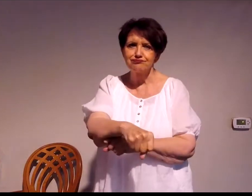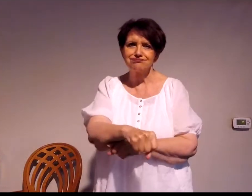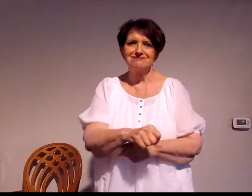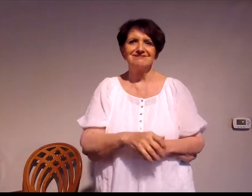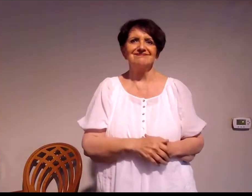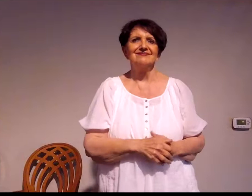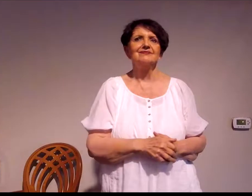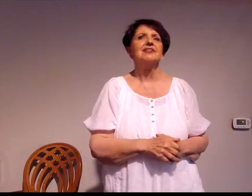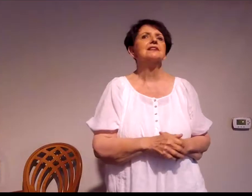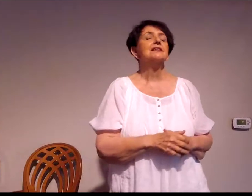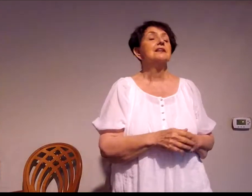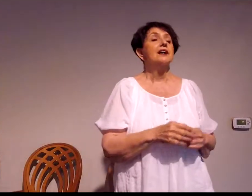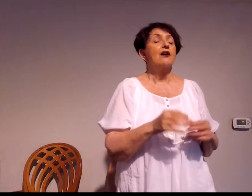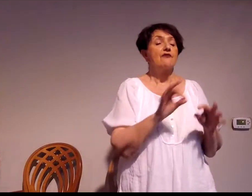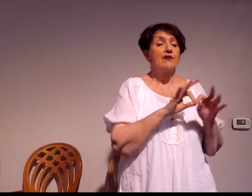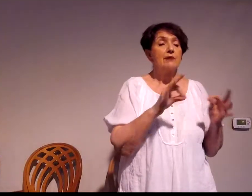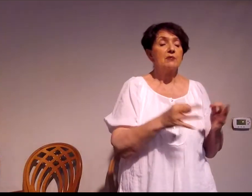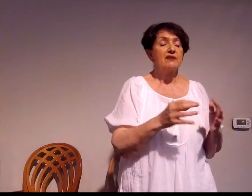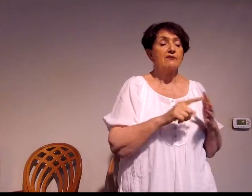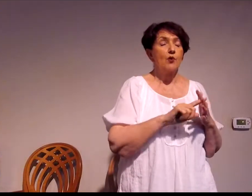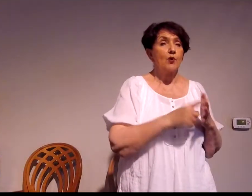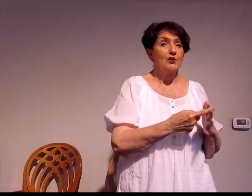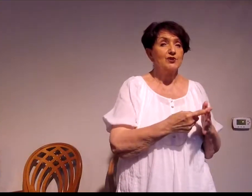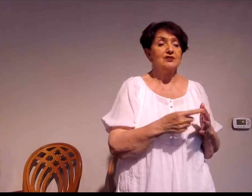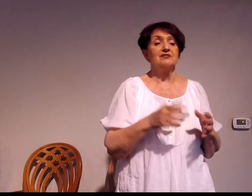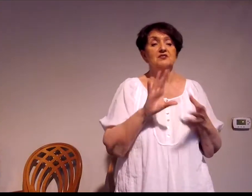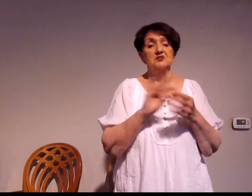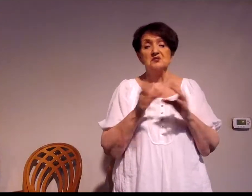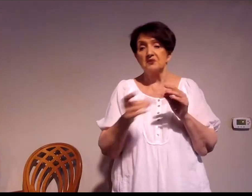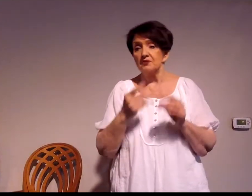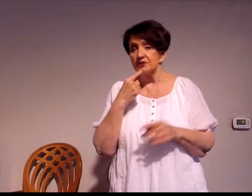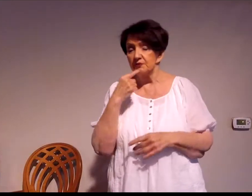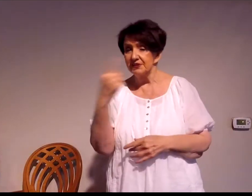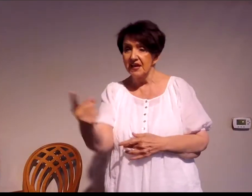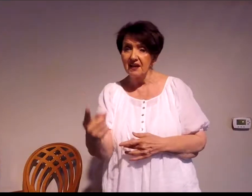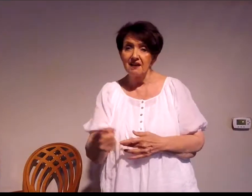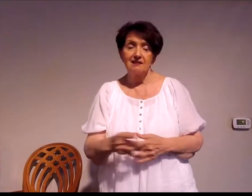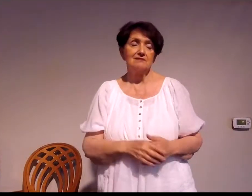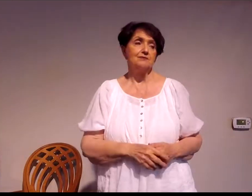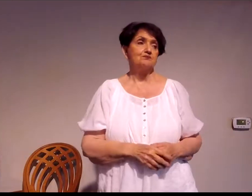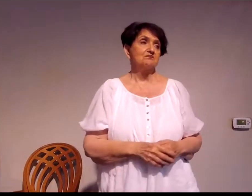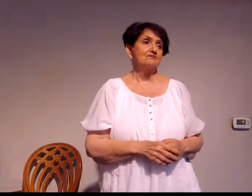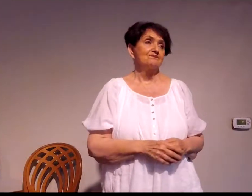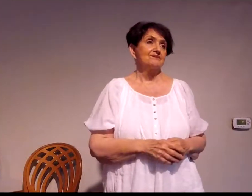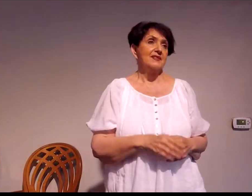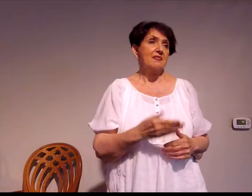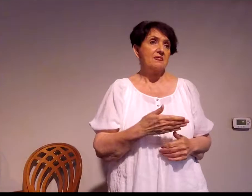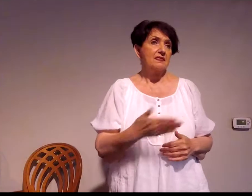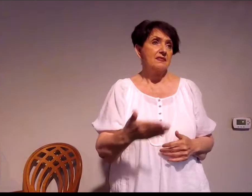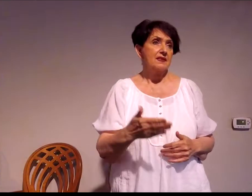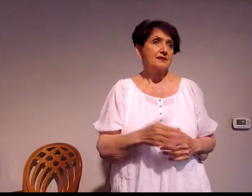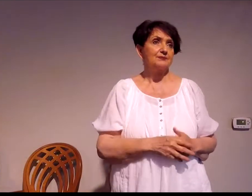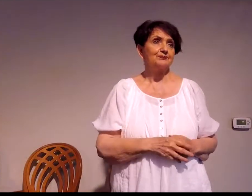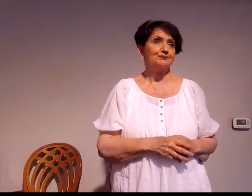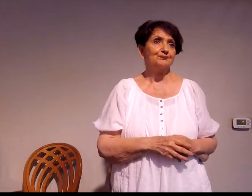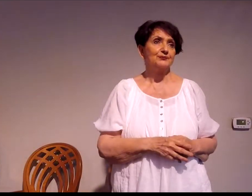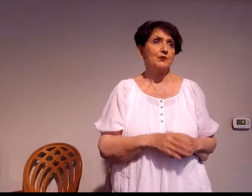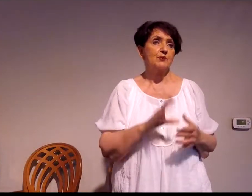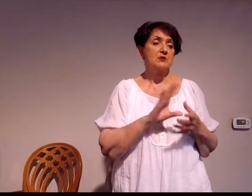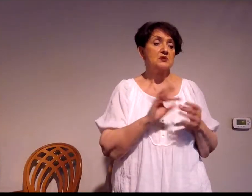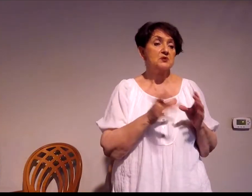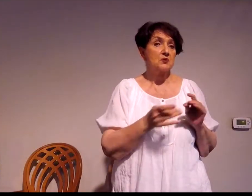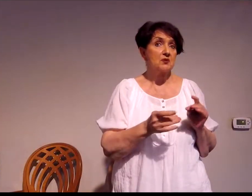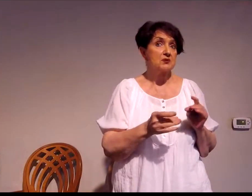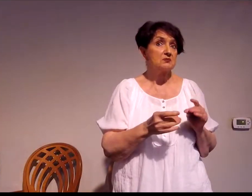our family of origin and the stories we tell about them, and maybe perhaps the stories we've been telling about